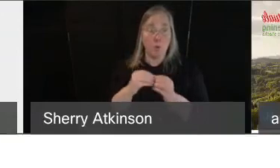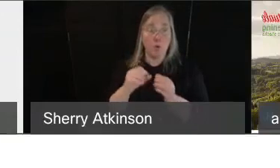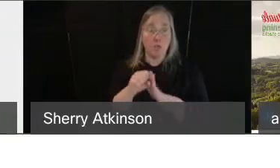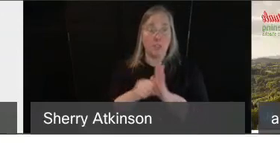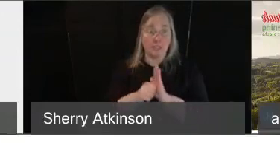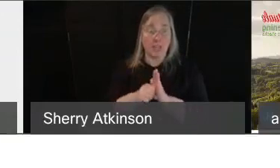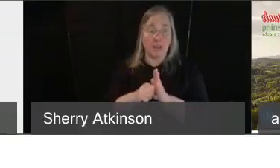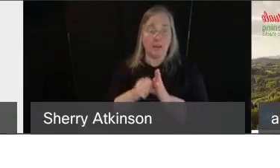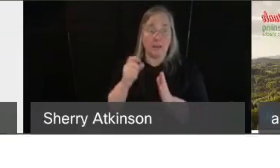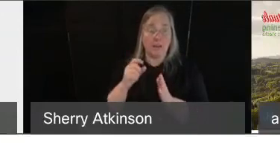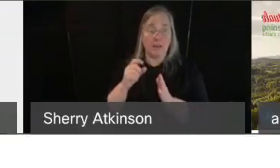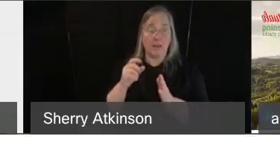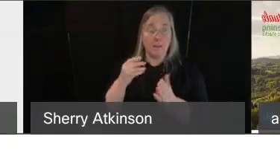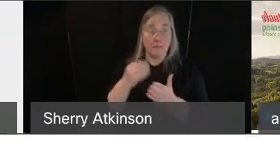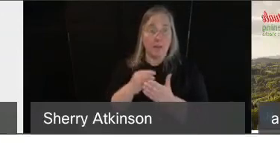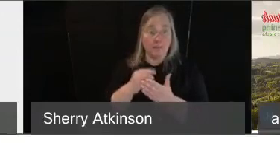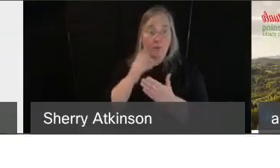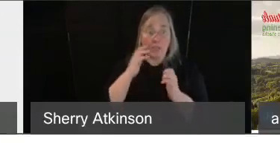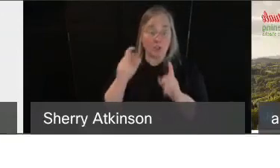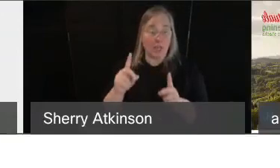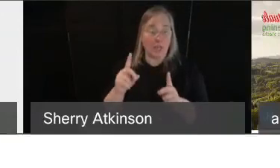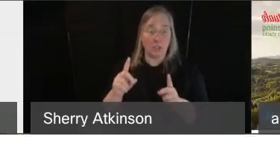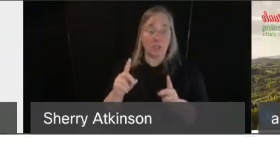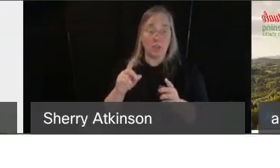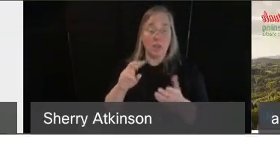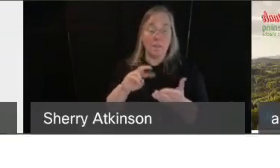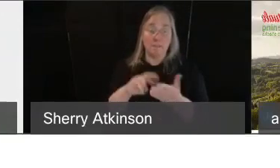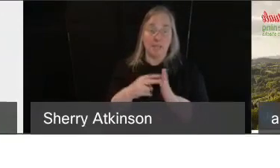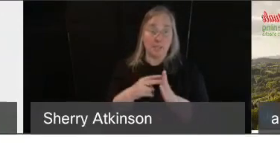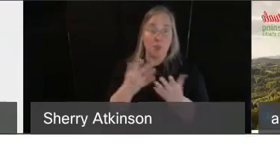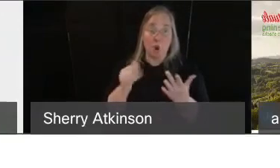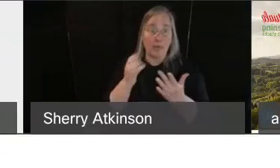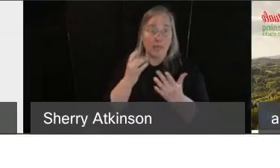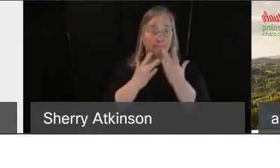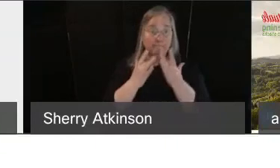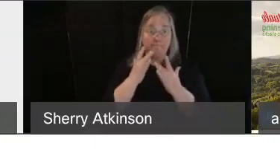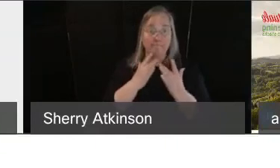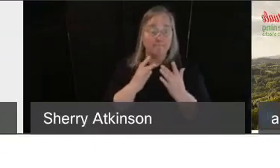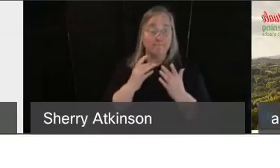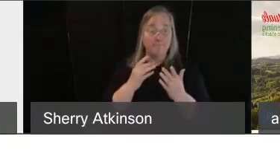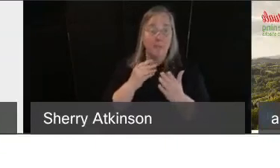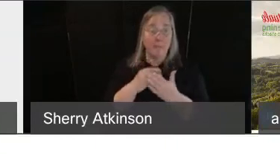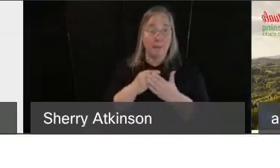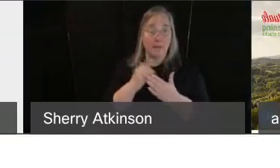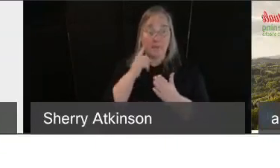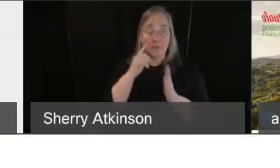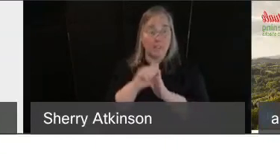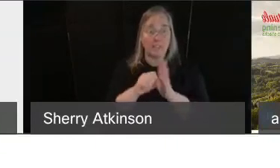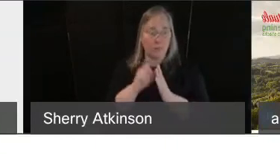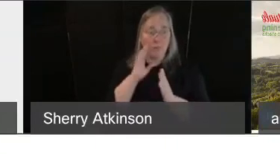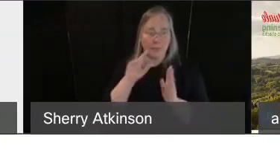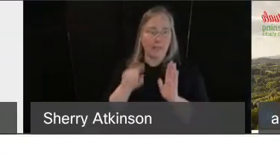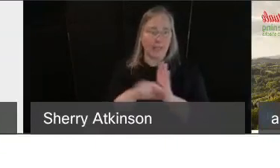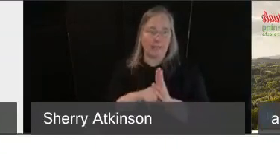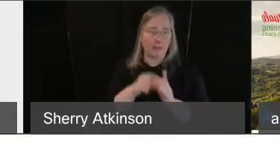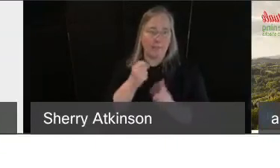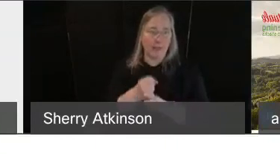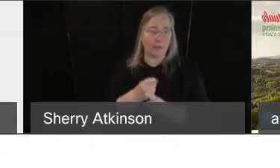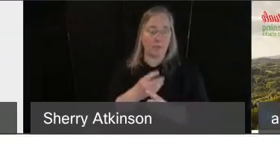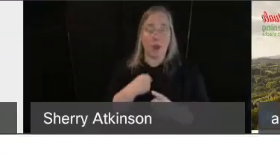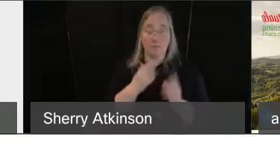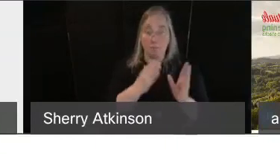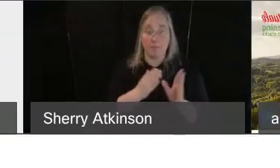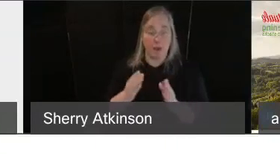for counties outside of education, can be expected to be negatively impacted. So I prepared, at Holly's